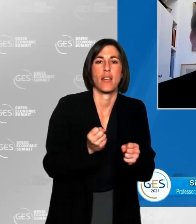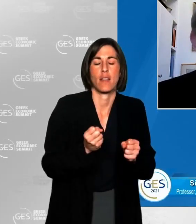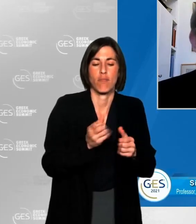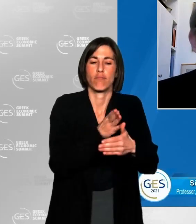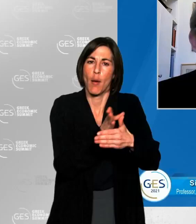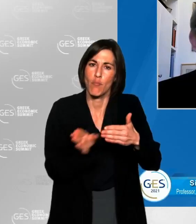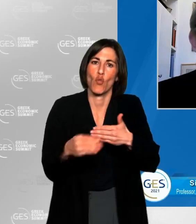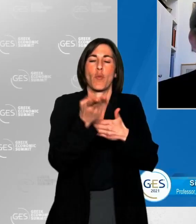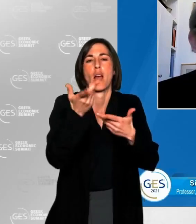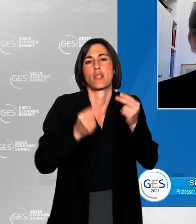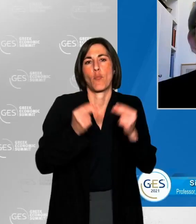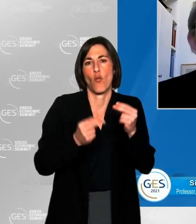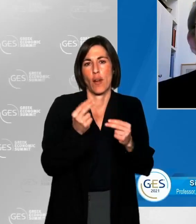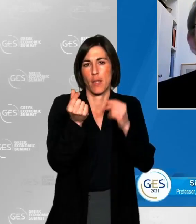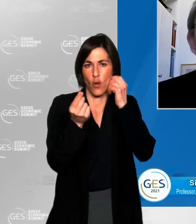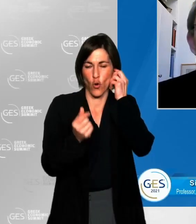Now,